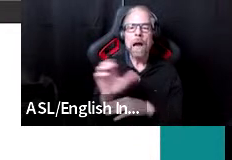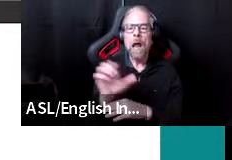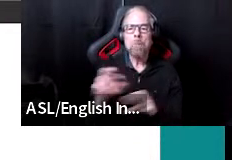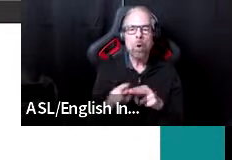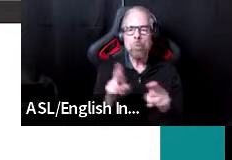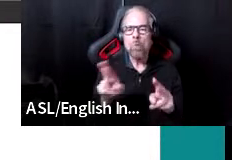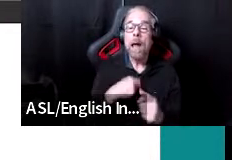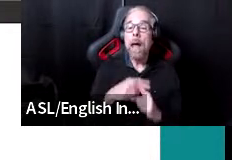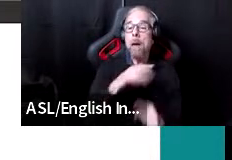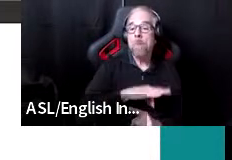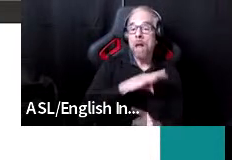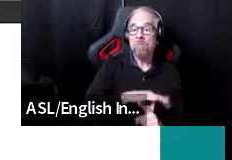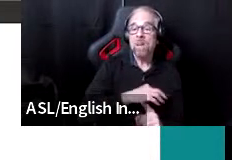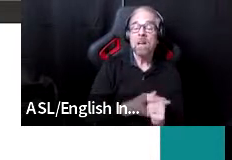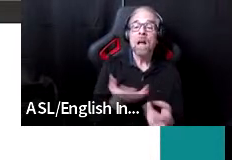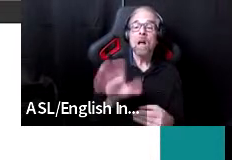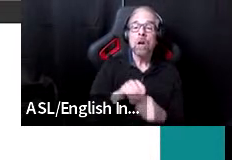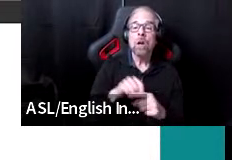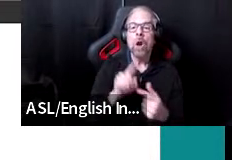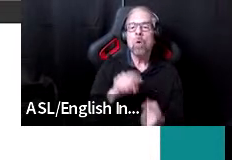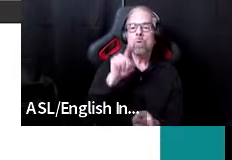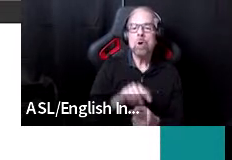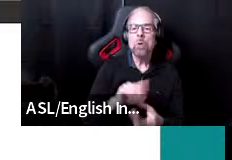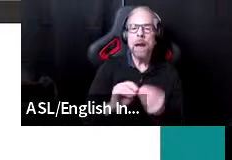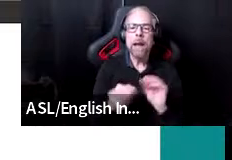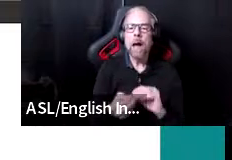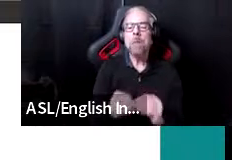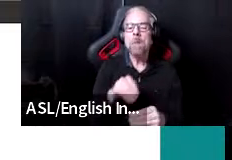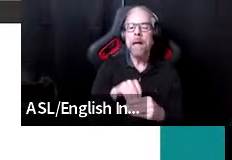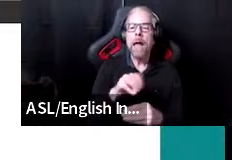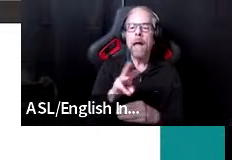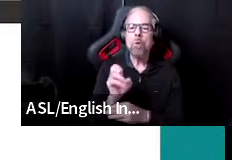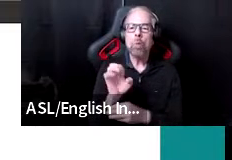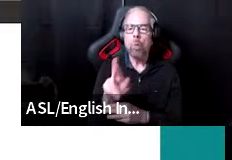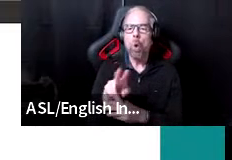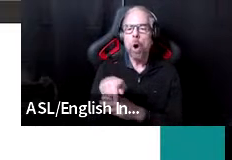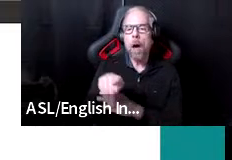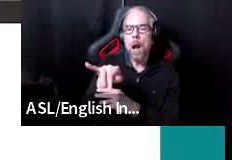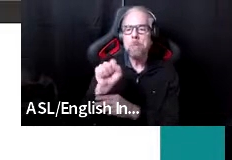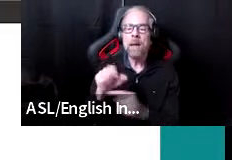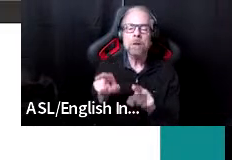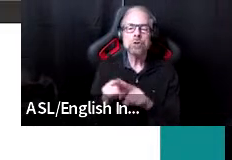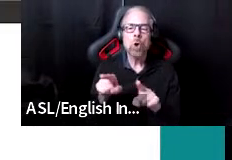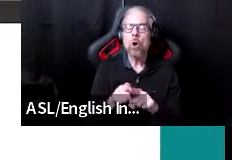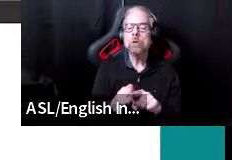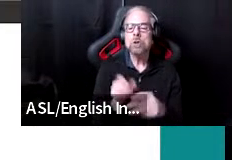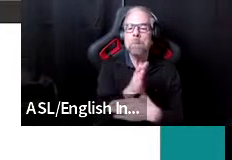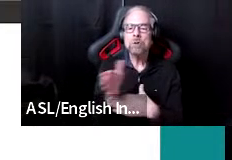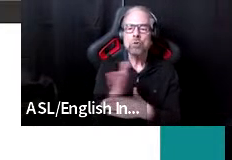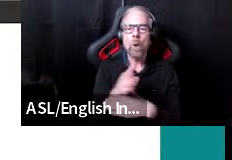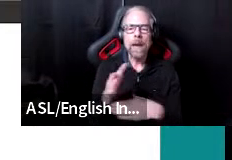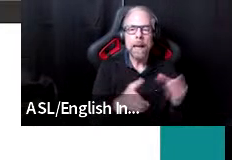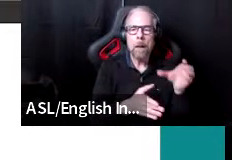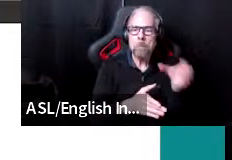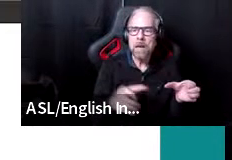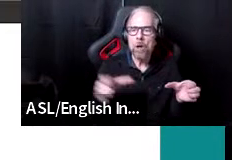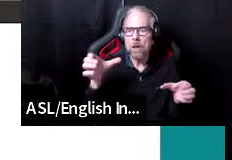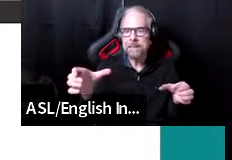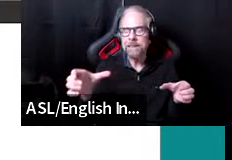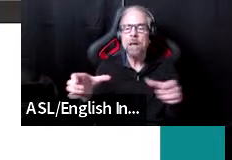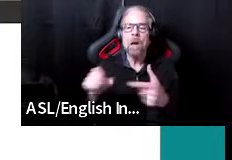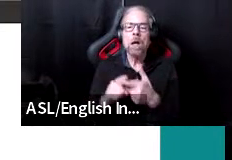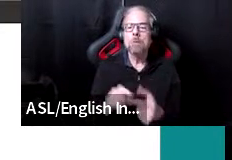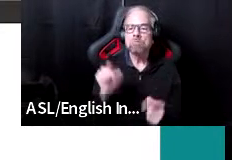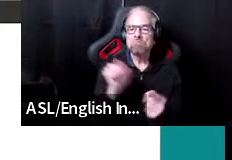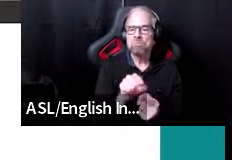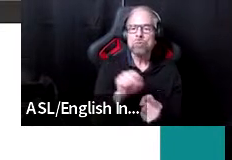include reducing the number of in-water piers and increasing the space between piers, known as the horizontal navigation clearance, to 400